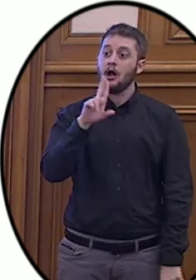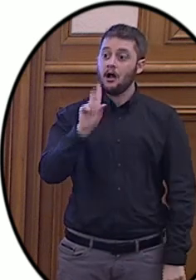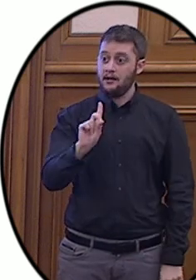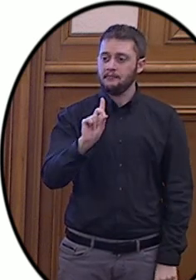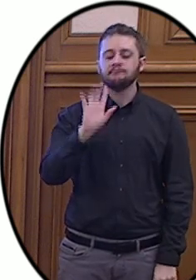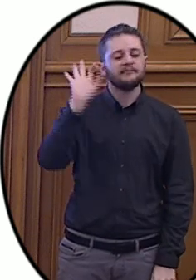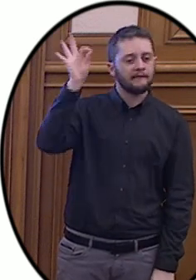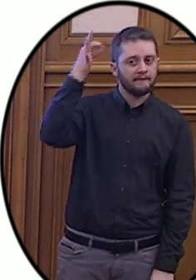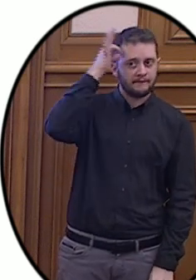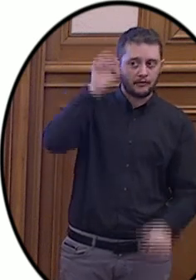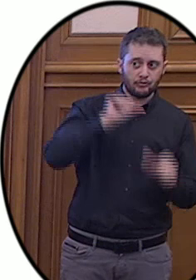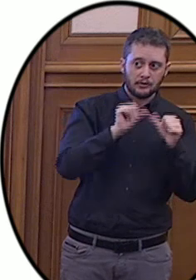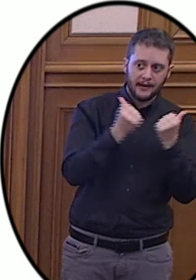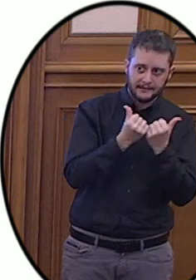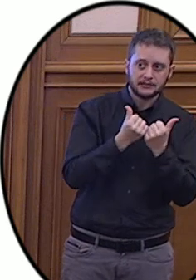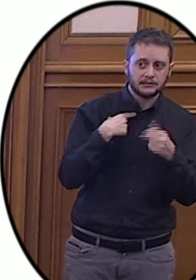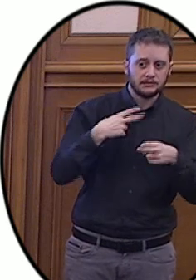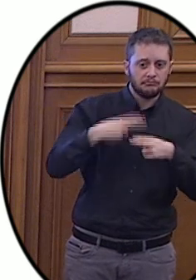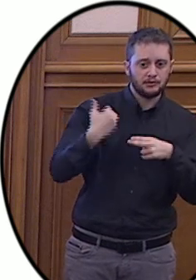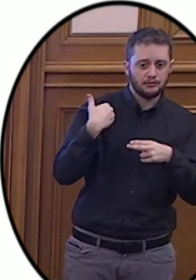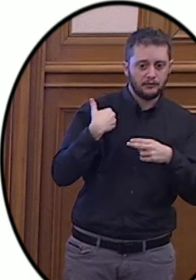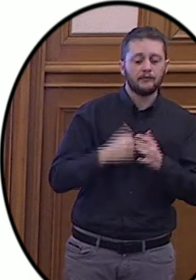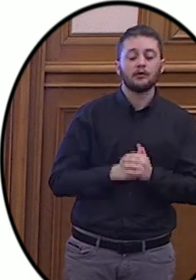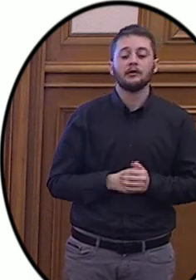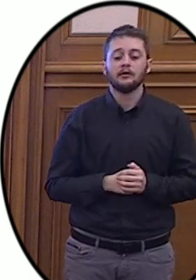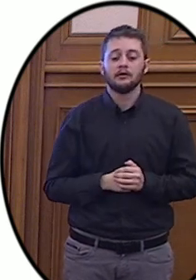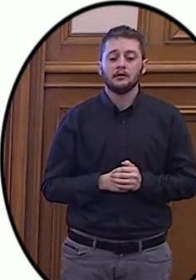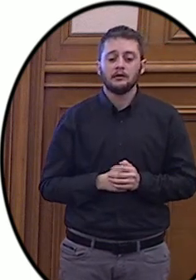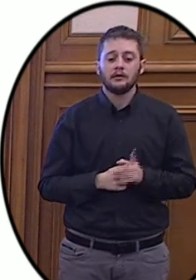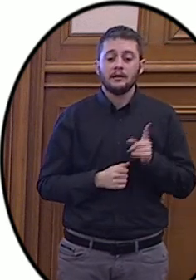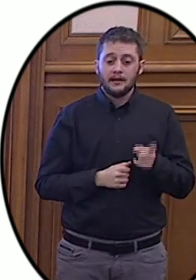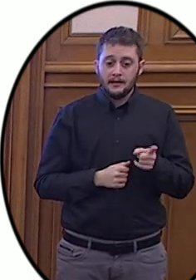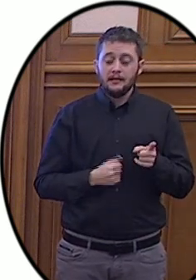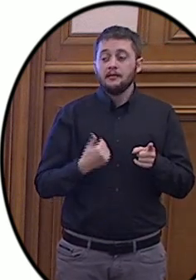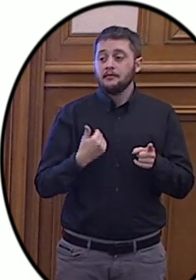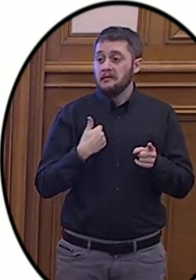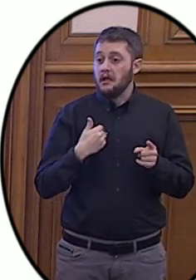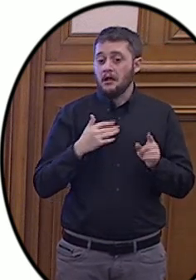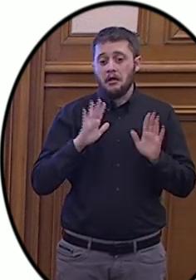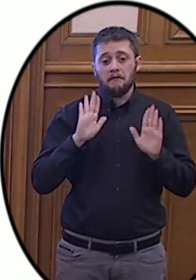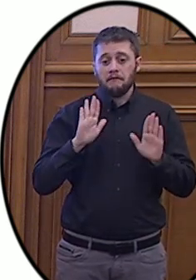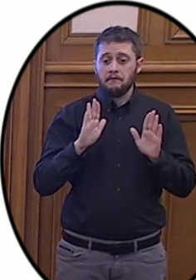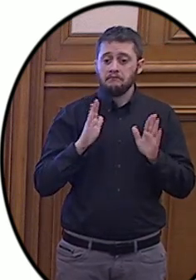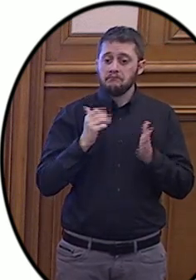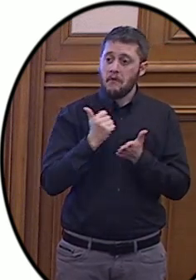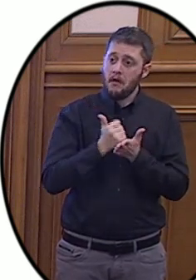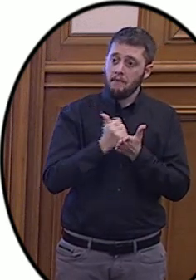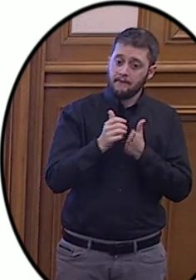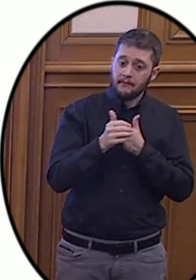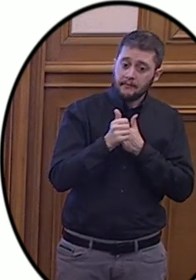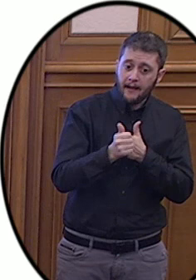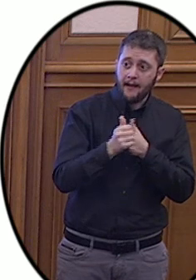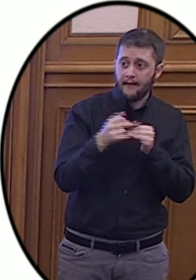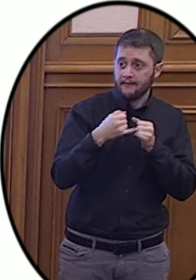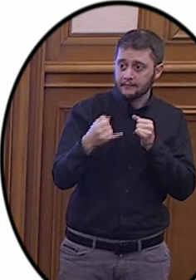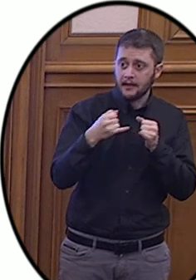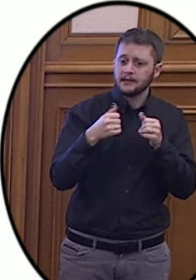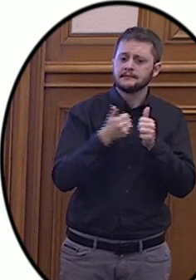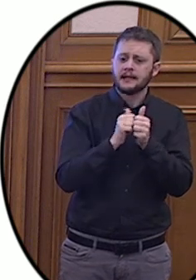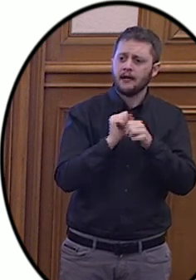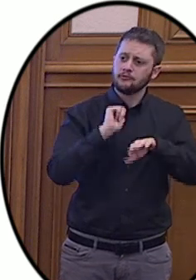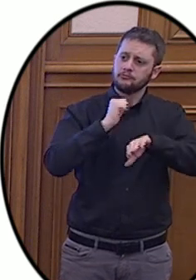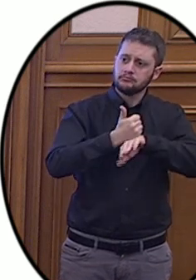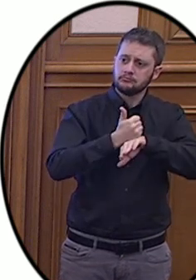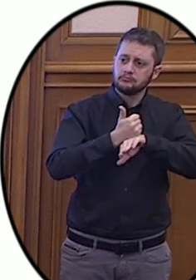federal agency that I mentioned earlier. They provide some very helpful guidance on implementing accommodations and